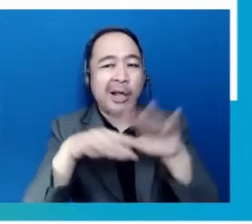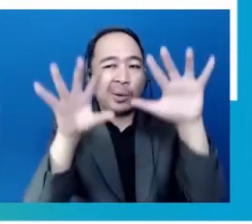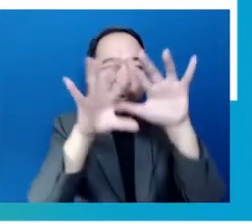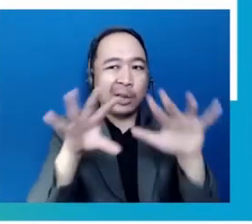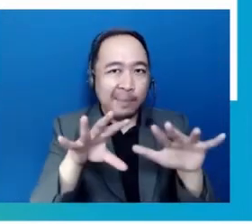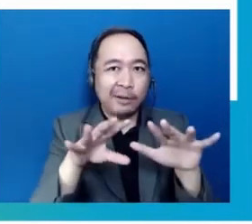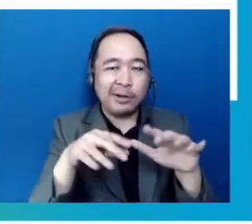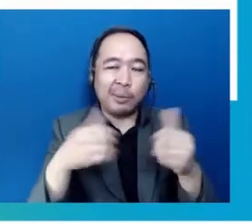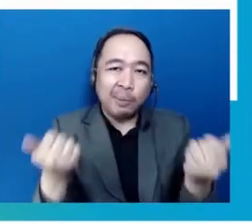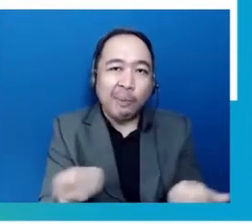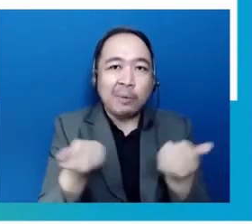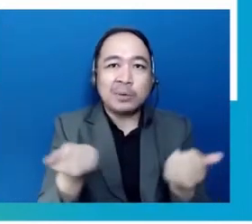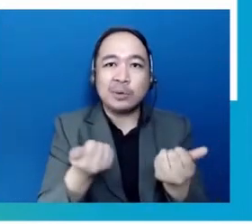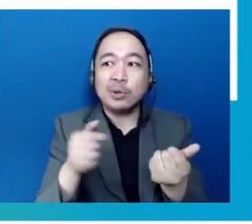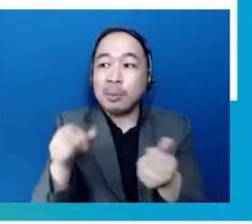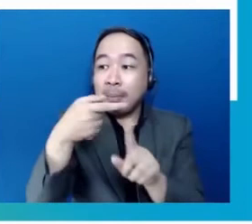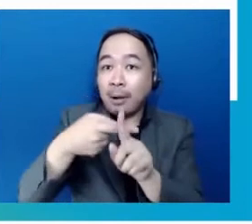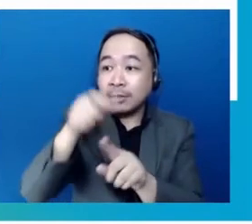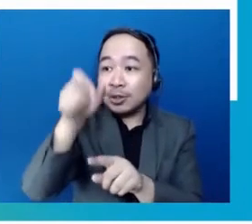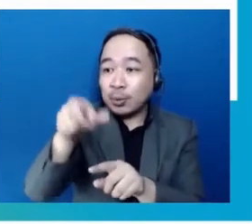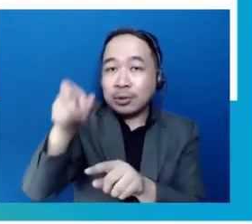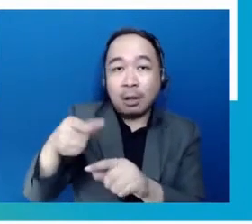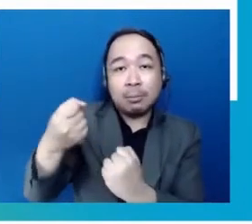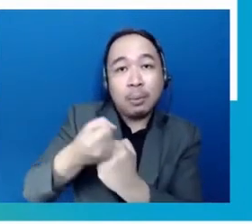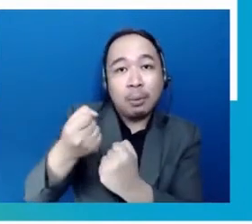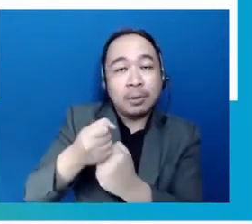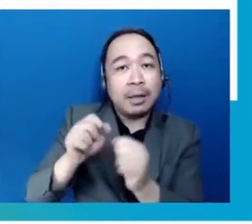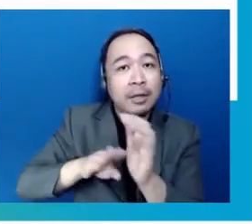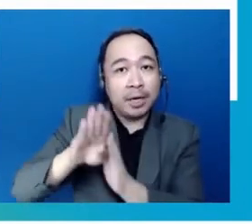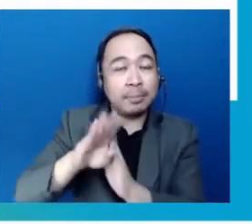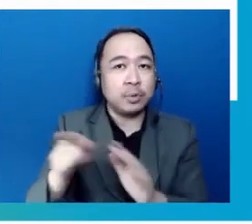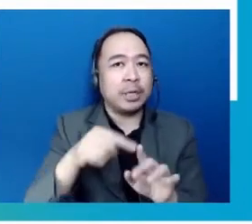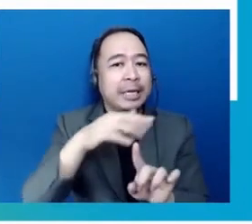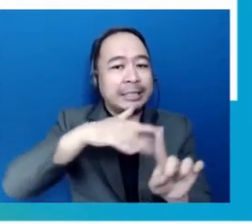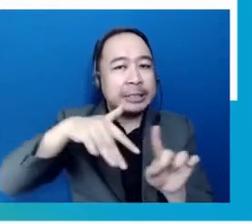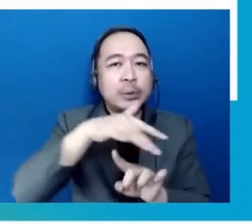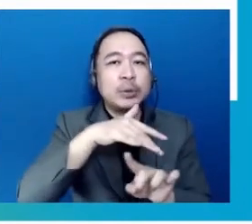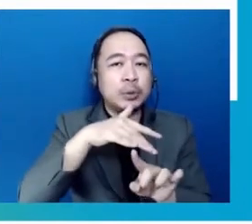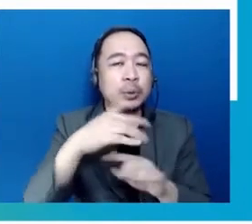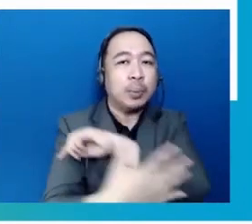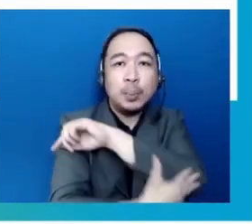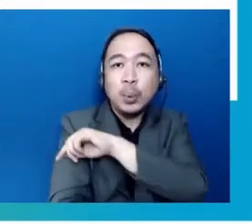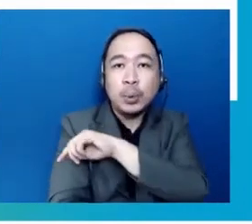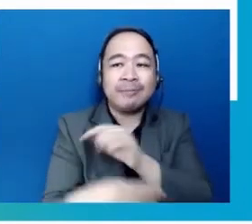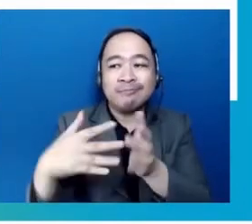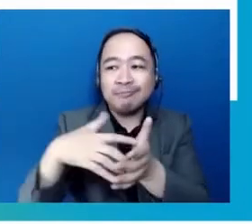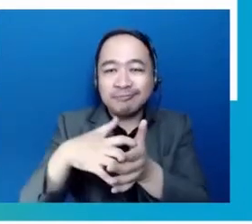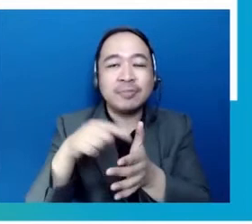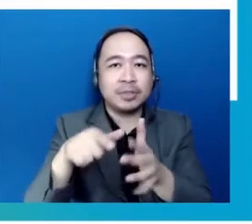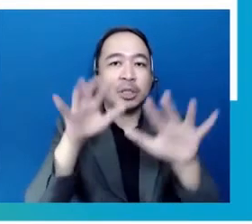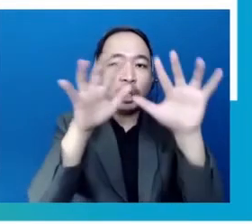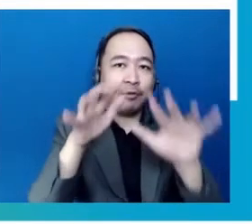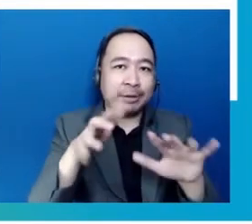development. The situation of the poor and vulnerable in the face of climate change is one of the